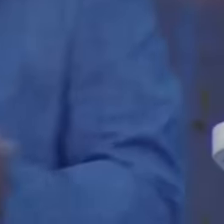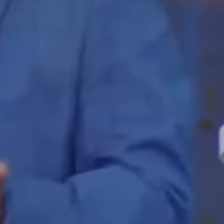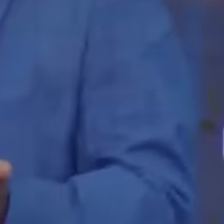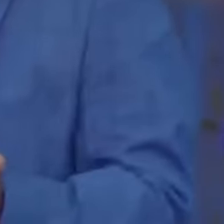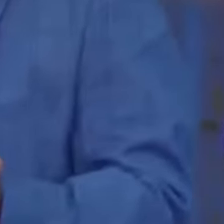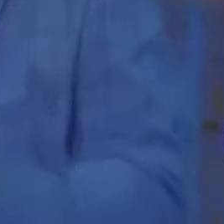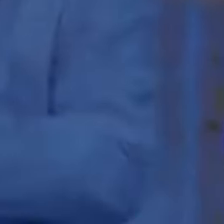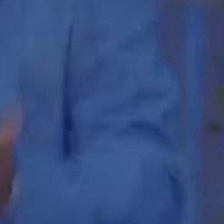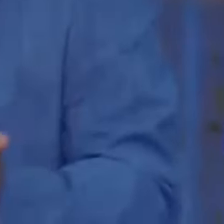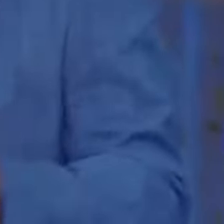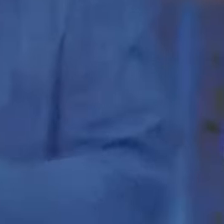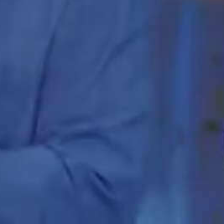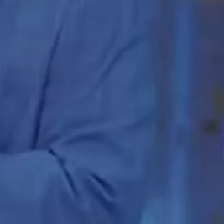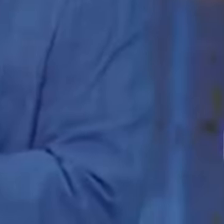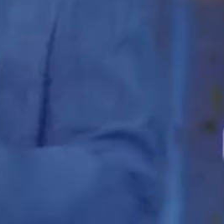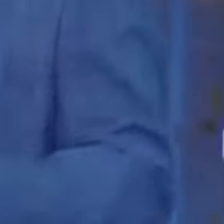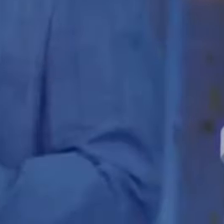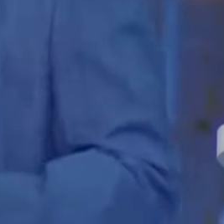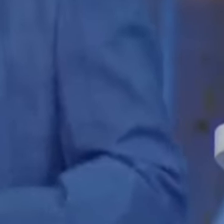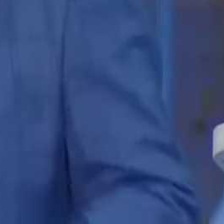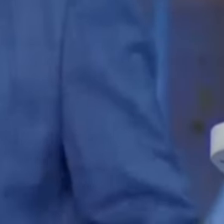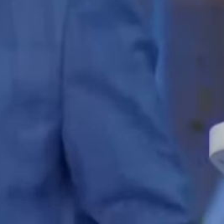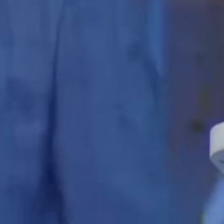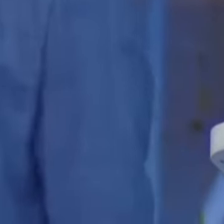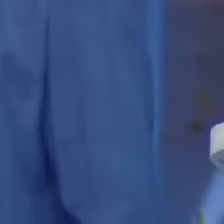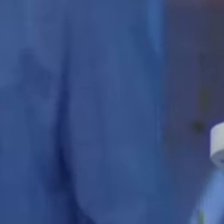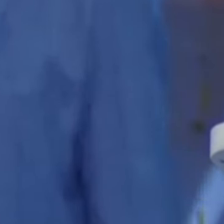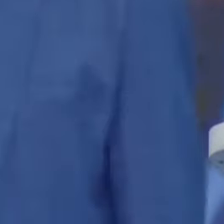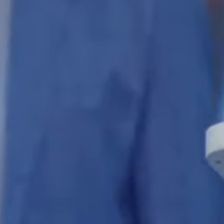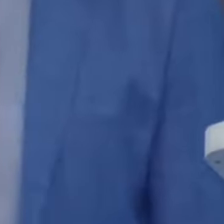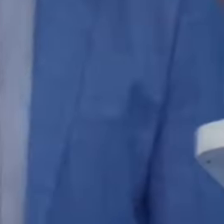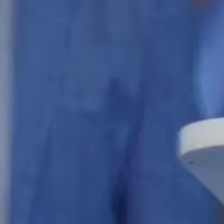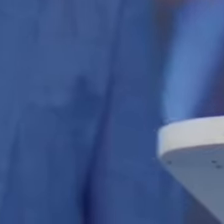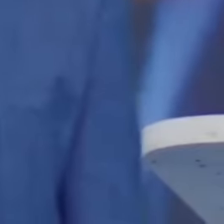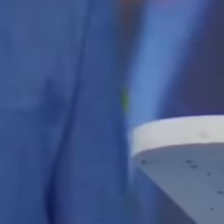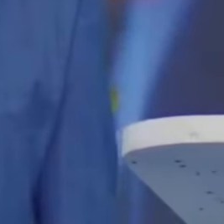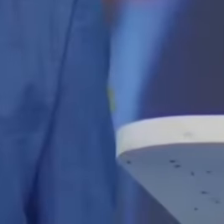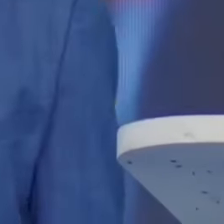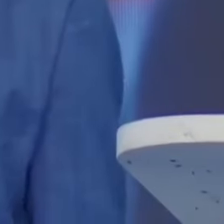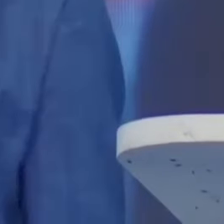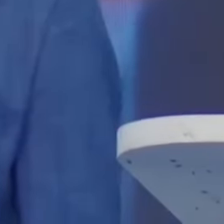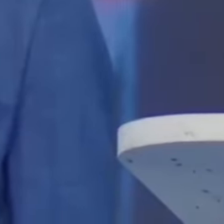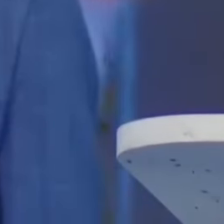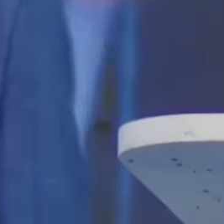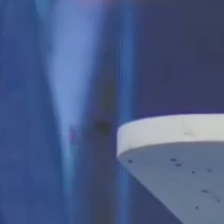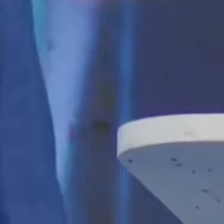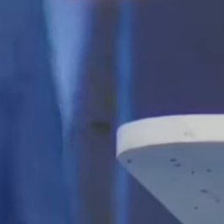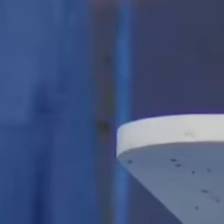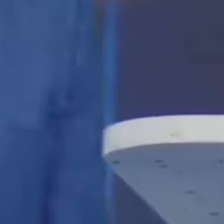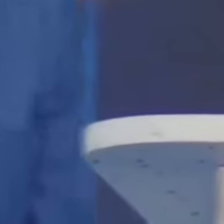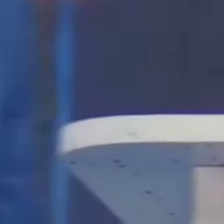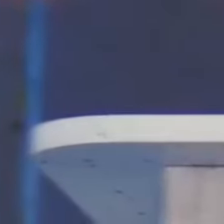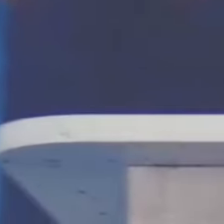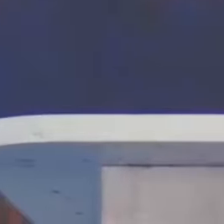even the things you have studied, they asked you and you couldn't produce any result. And that remembrance, your